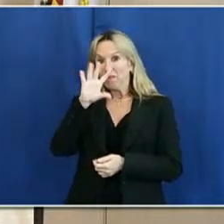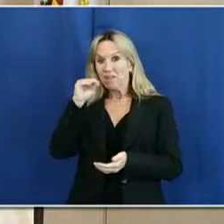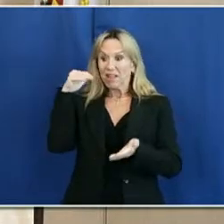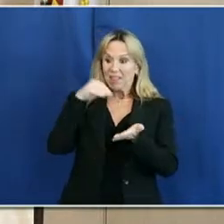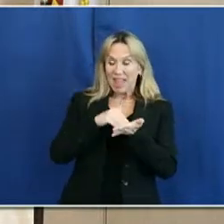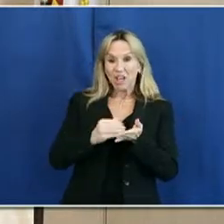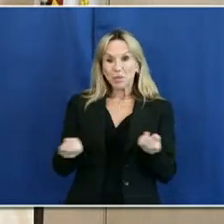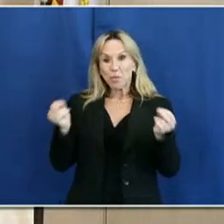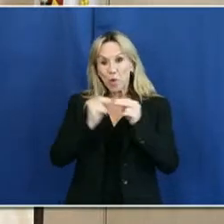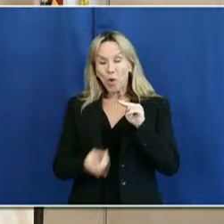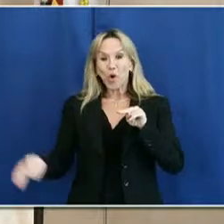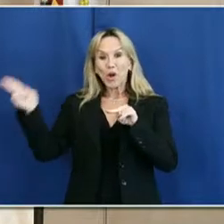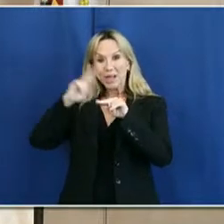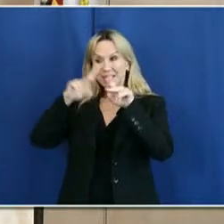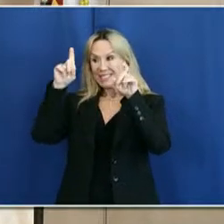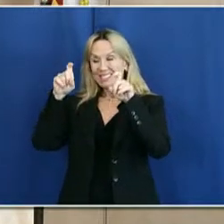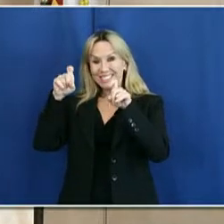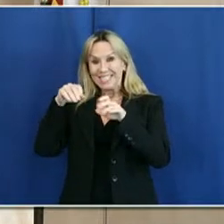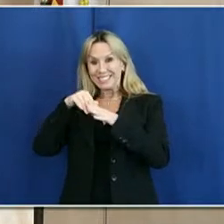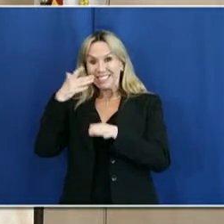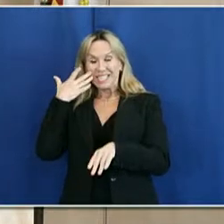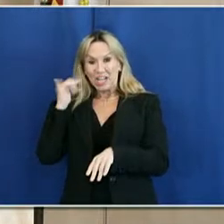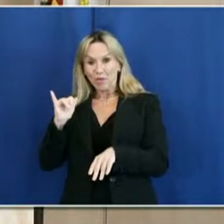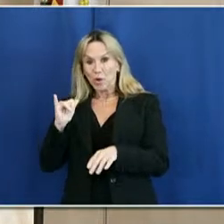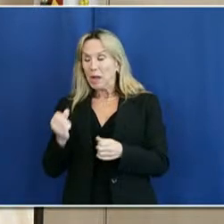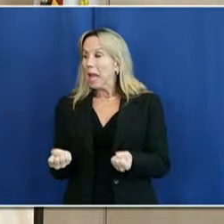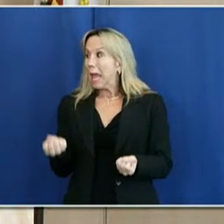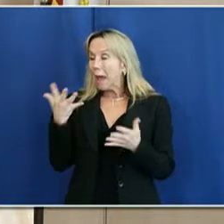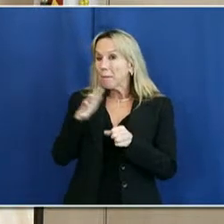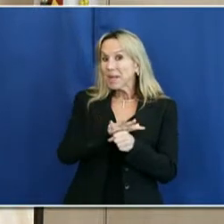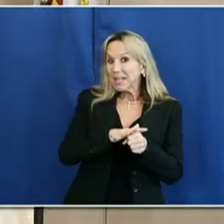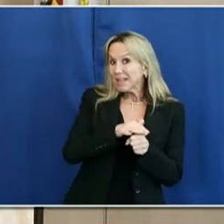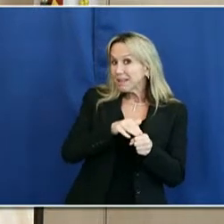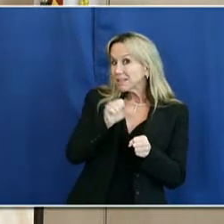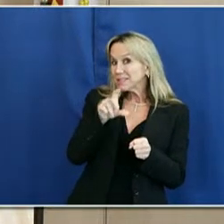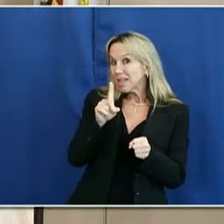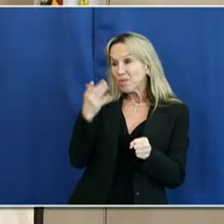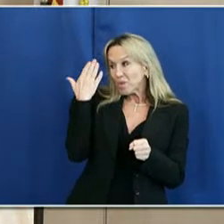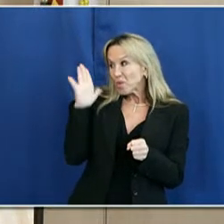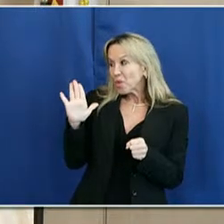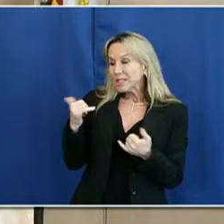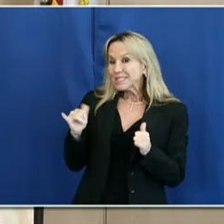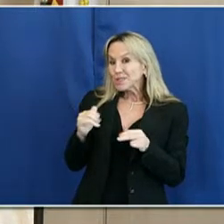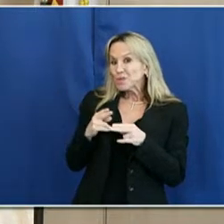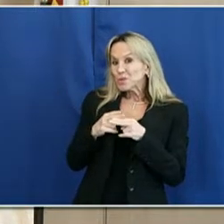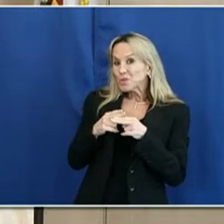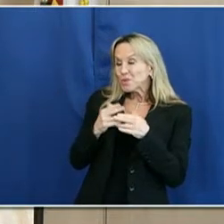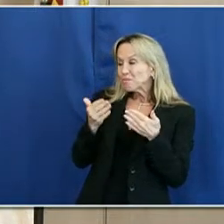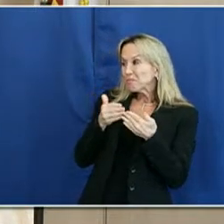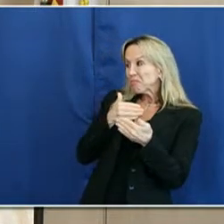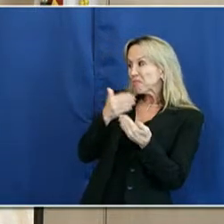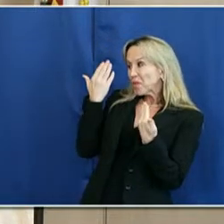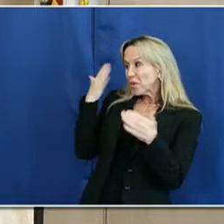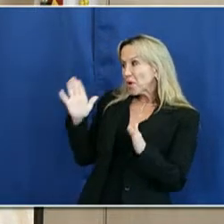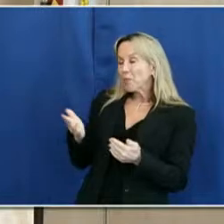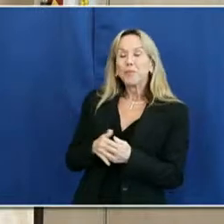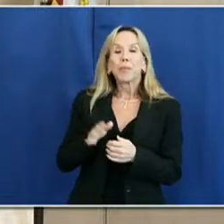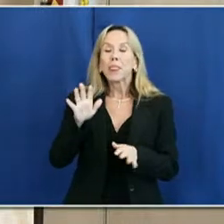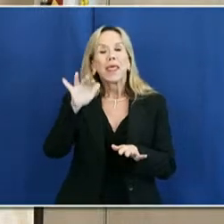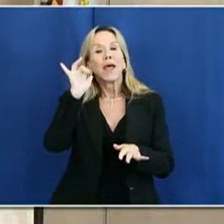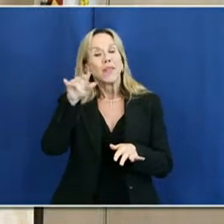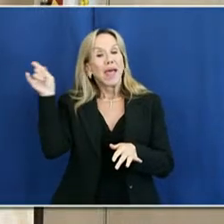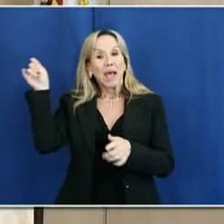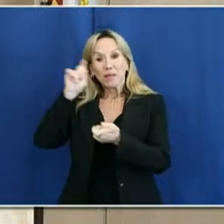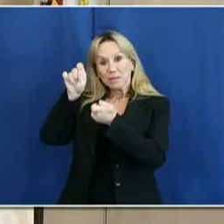thousand tests a day, how many of those would be in San Diego County. Maybe too early to really say that. That was specific to